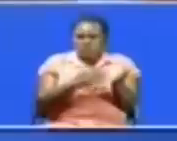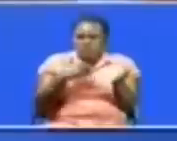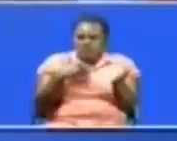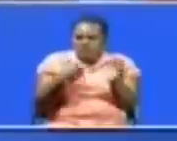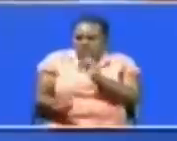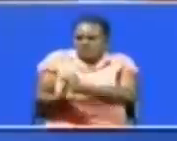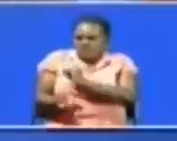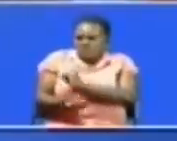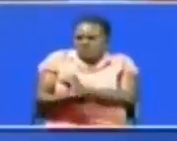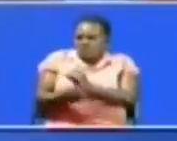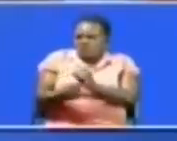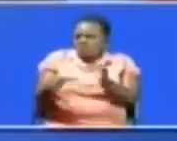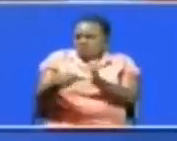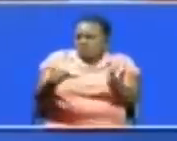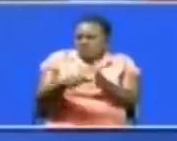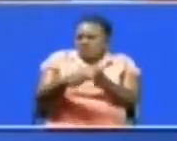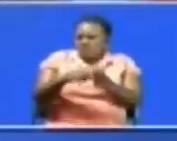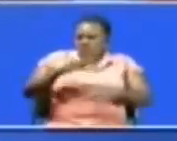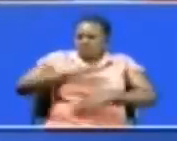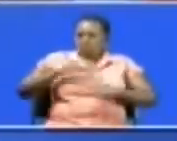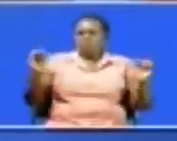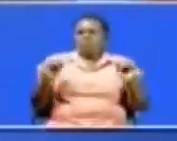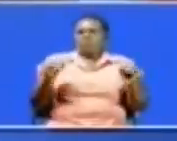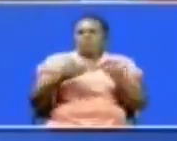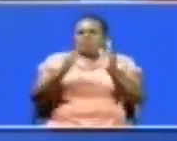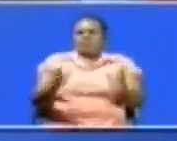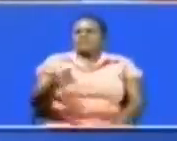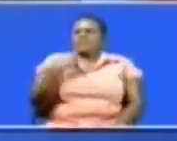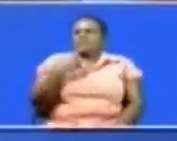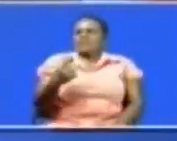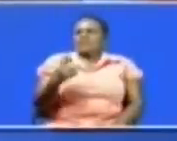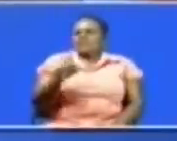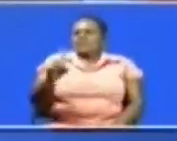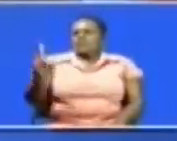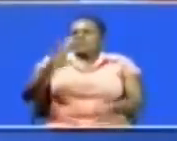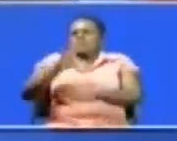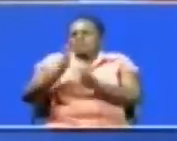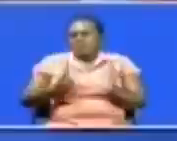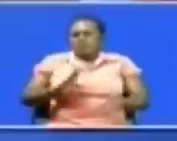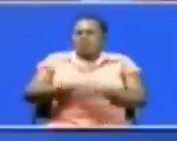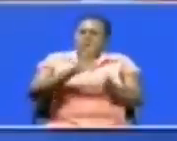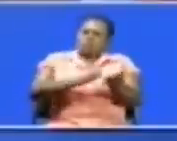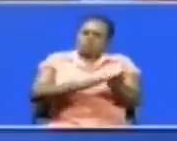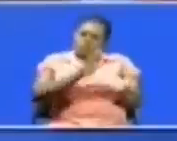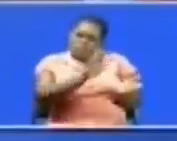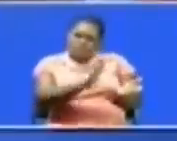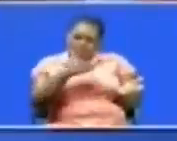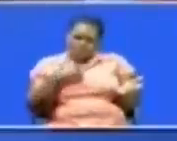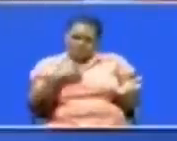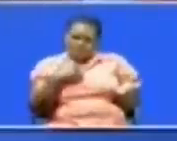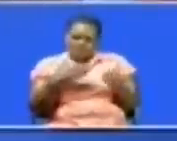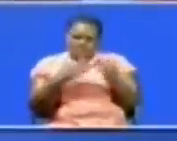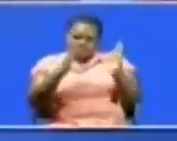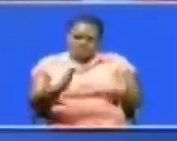system we've had so far? Because the dissatisfaction, you have heard it from the leaders in as far as what everyone is getting. With the proposals you have now, you already have